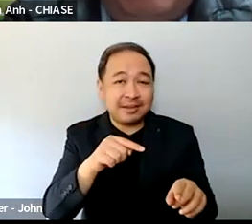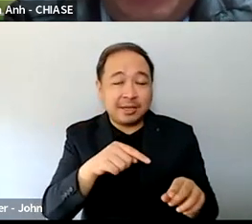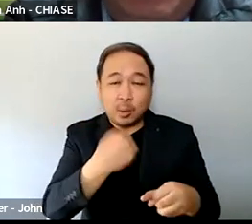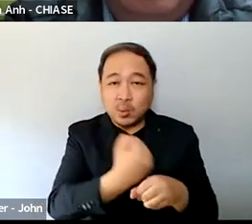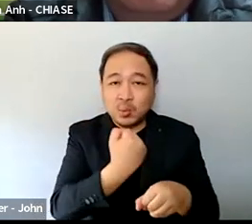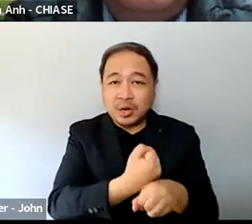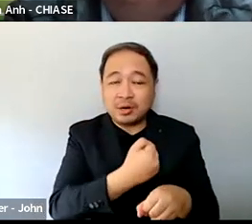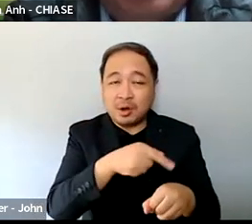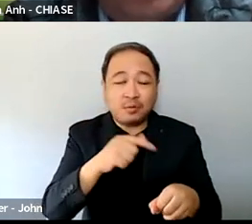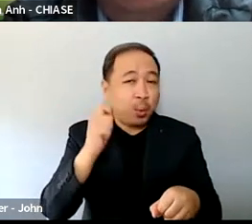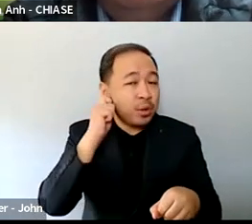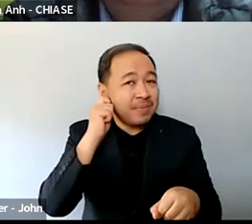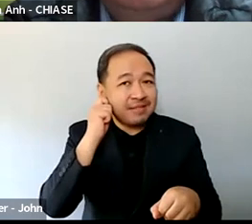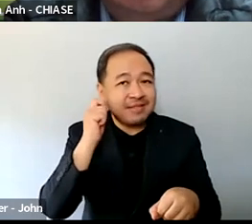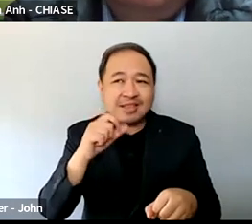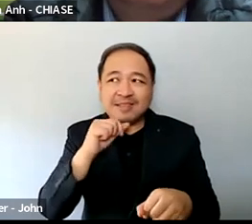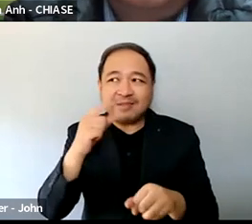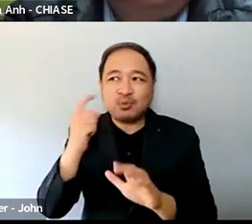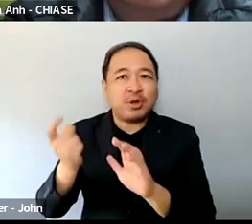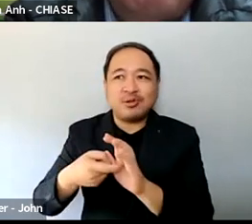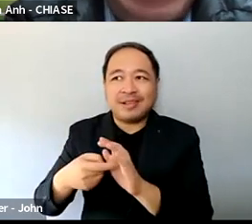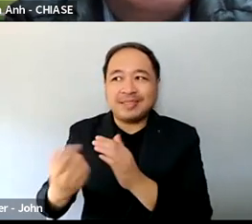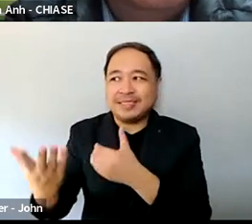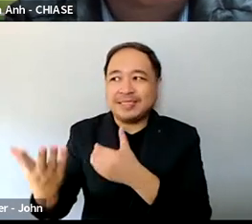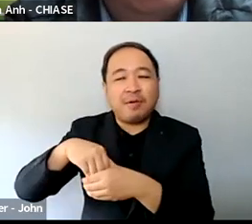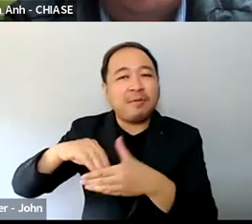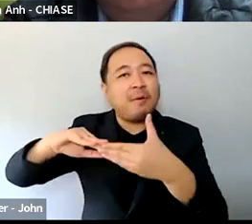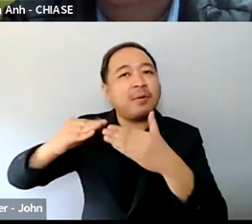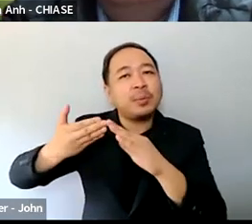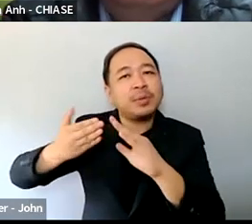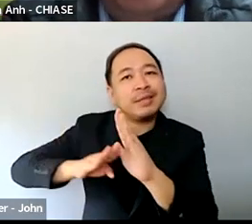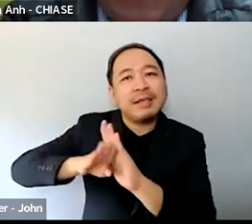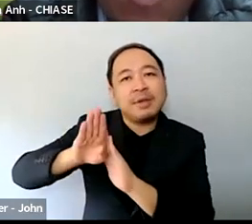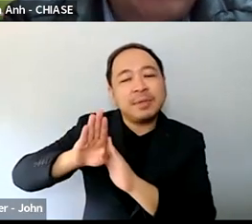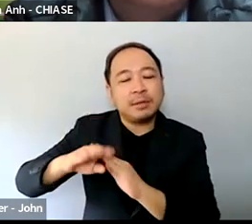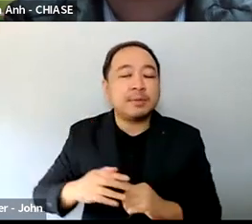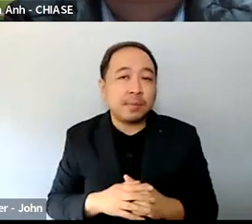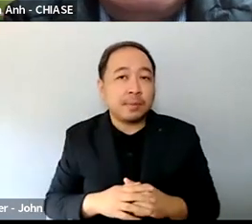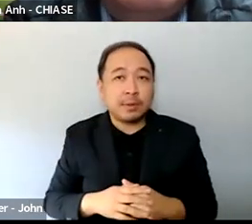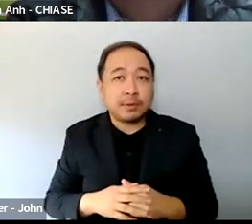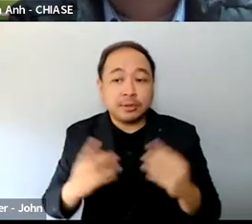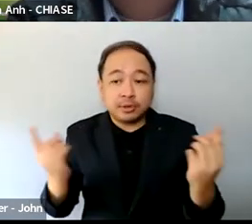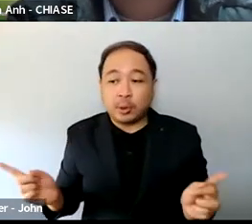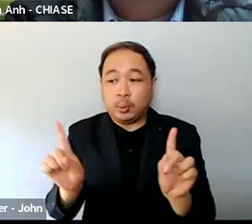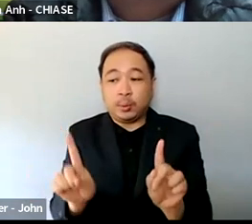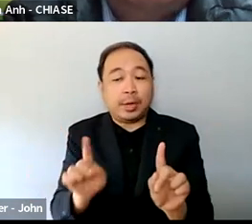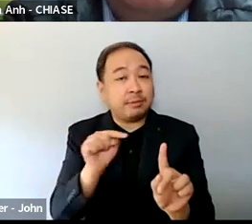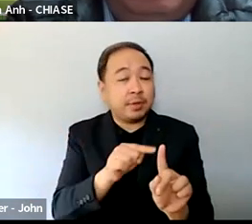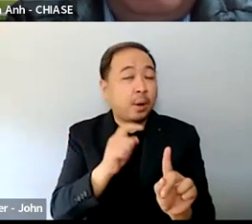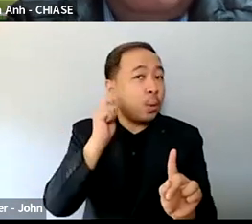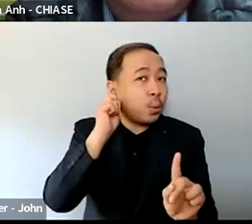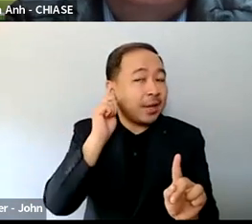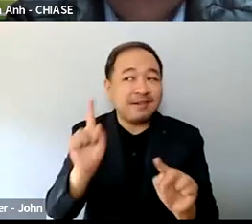in the development. All the community, including men and women, always they see this is duty